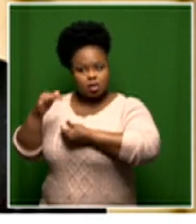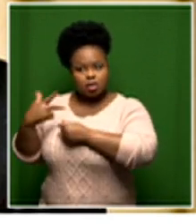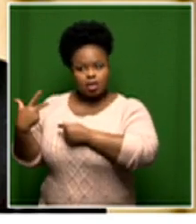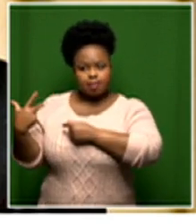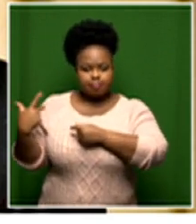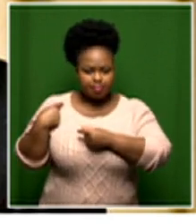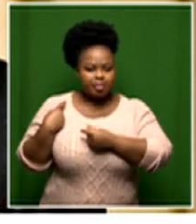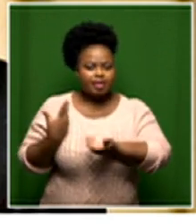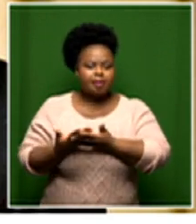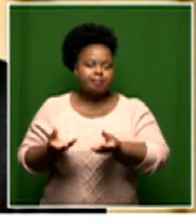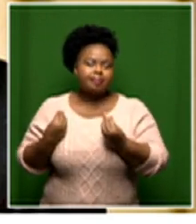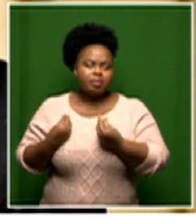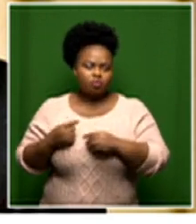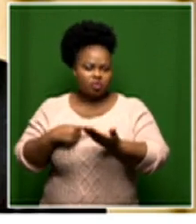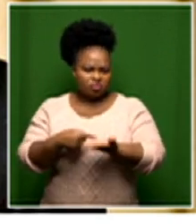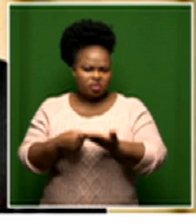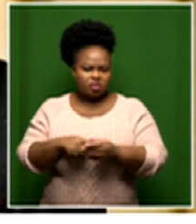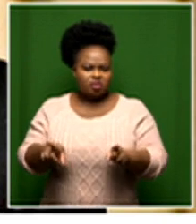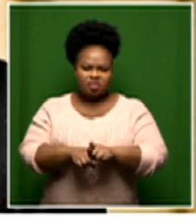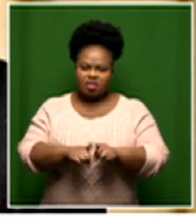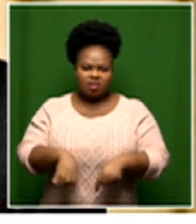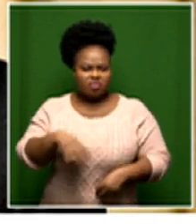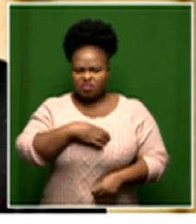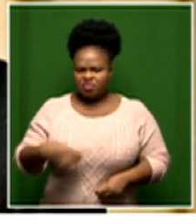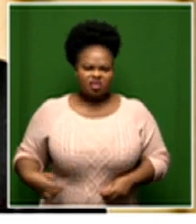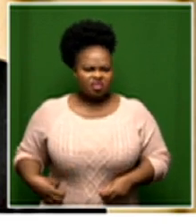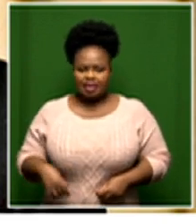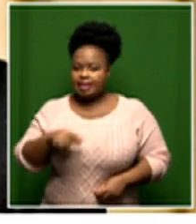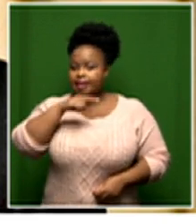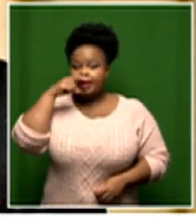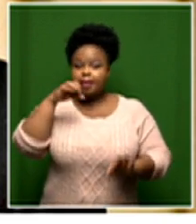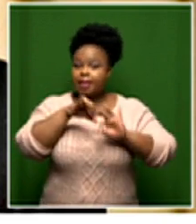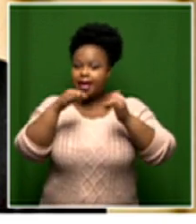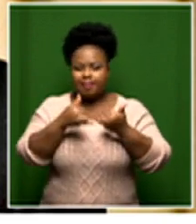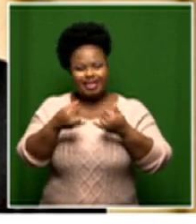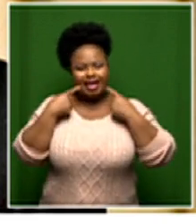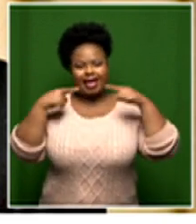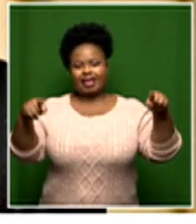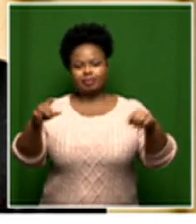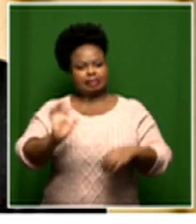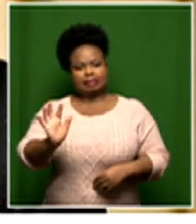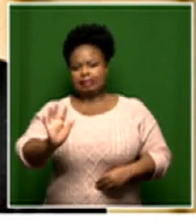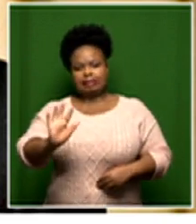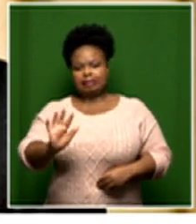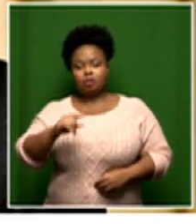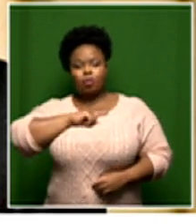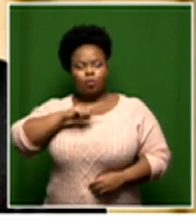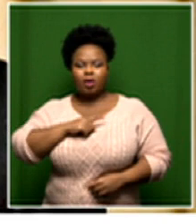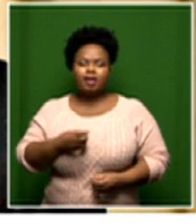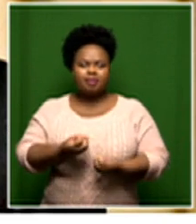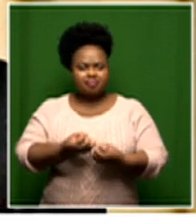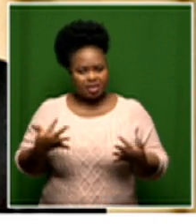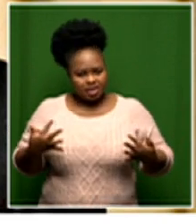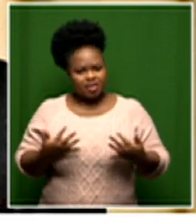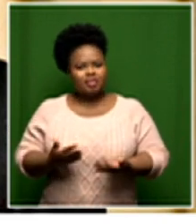to talk about it. You will also notice that President didn't come up with the names of the company. That is because a number of these are locked out